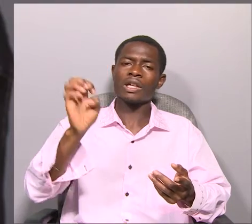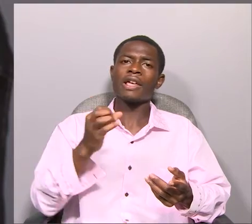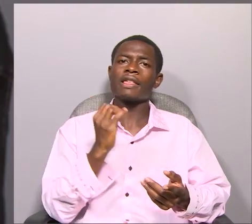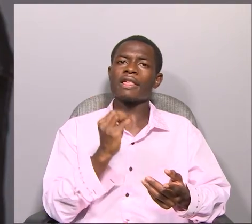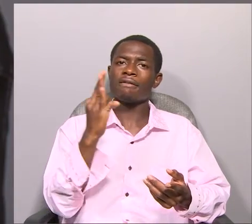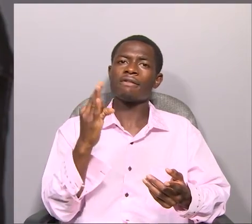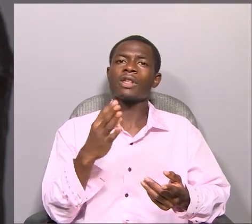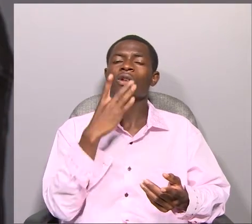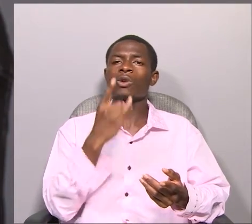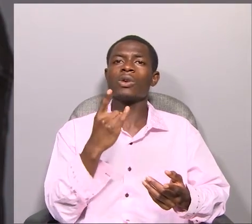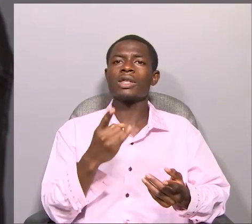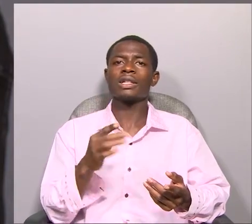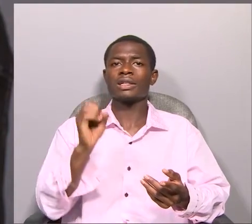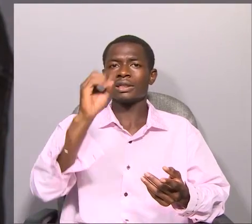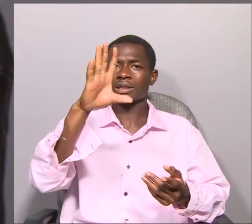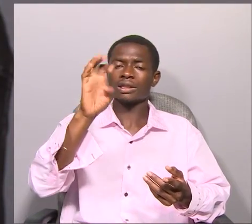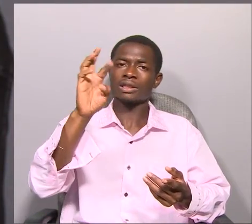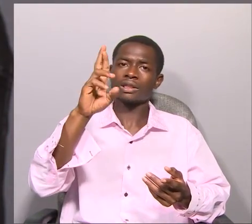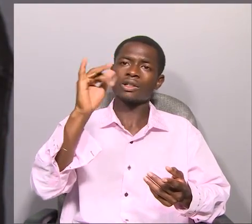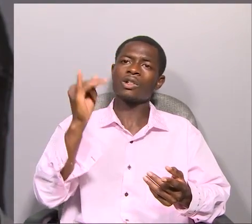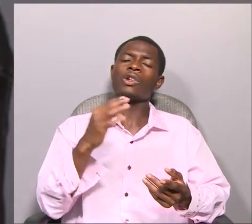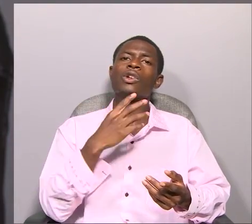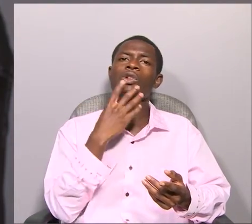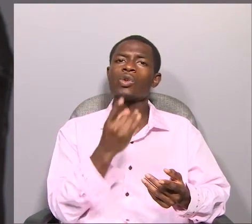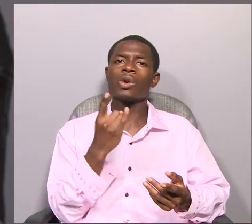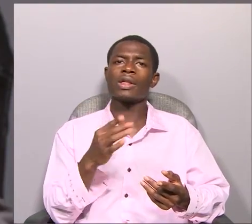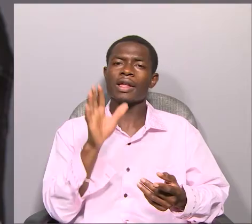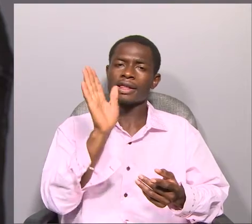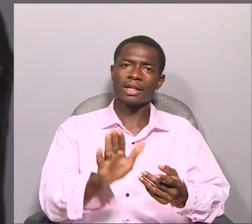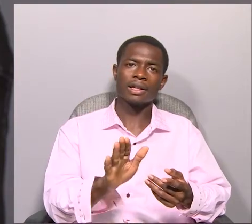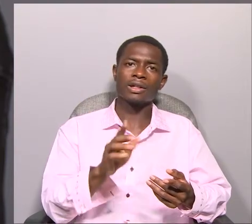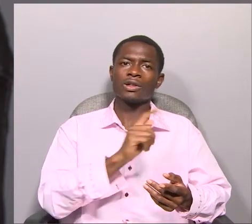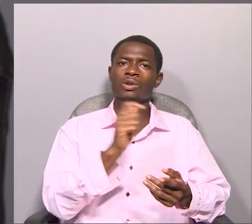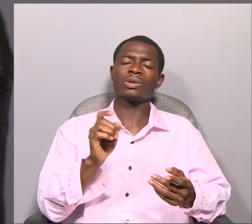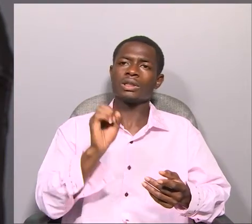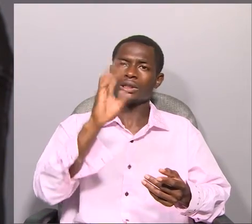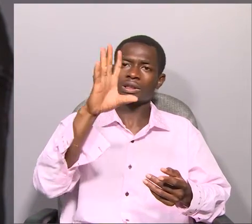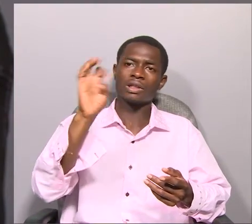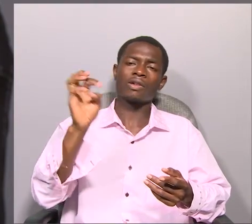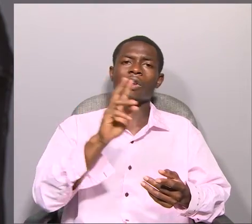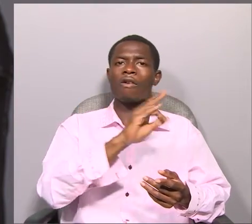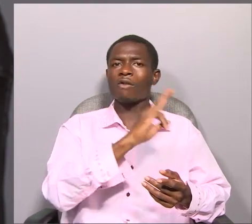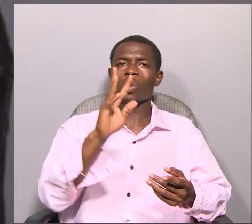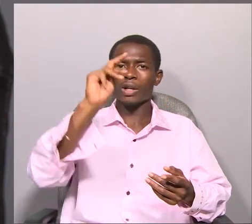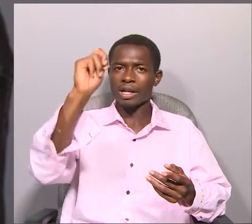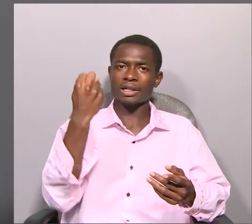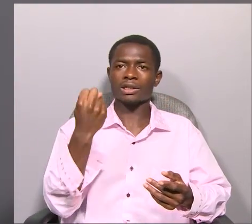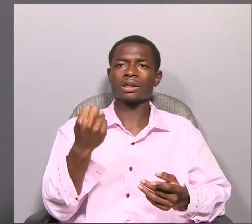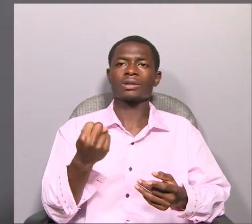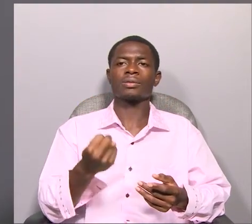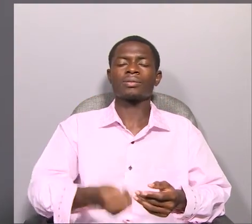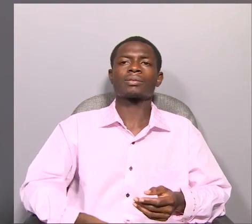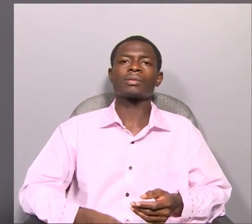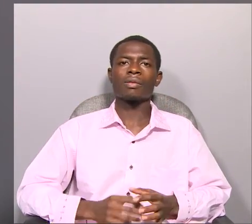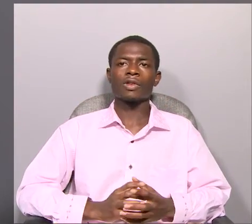youth service. The youth are giving service to their nation. That's why we call it National Youth Service.